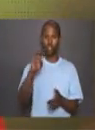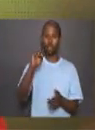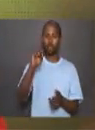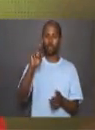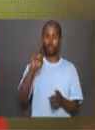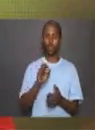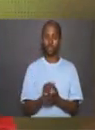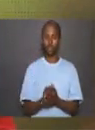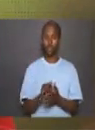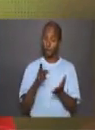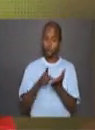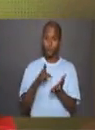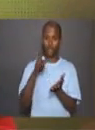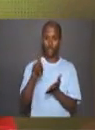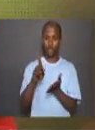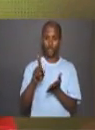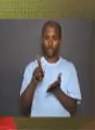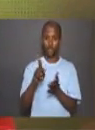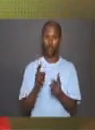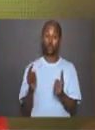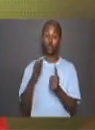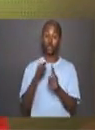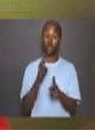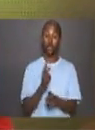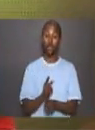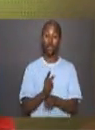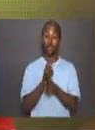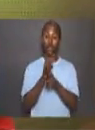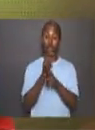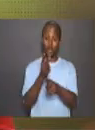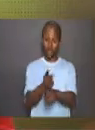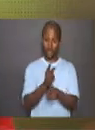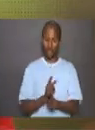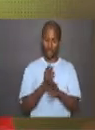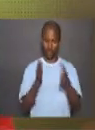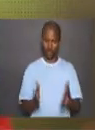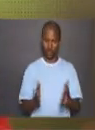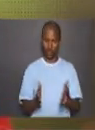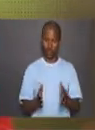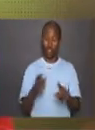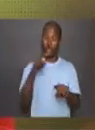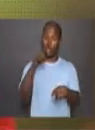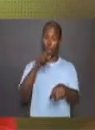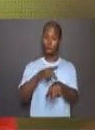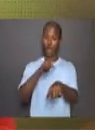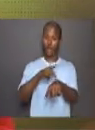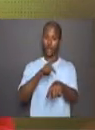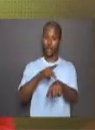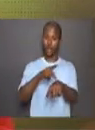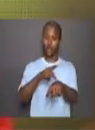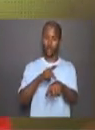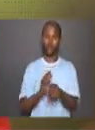mortgage is paid back to the lender in periodic payments. These